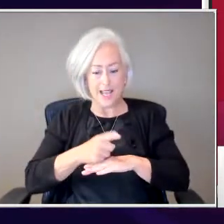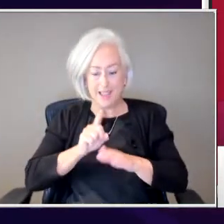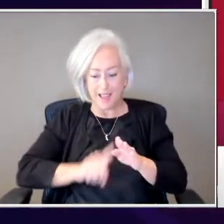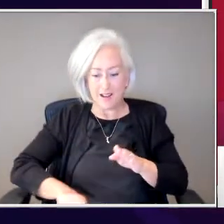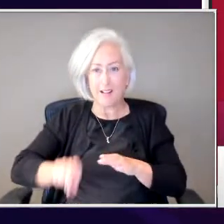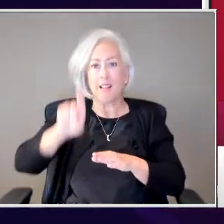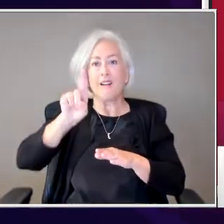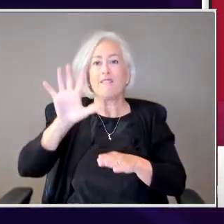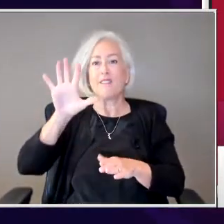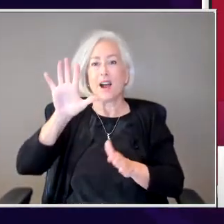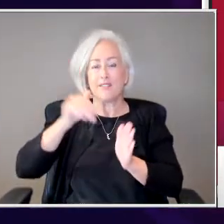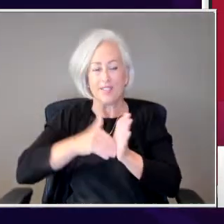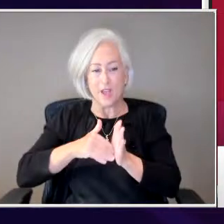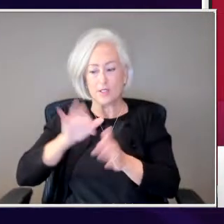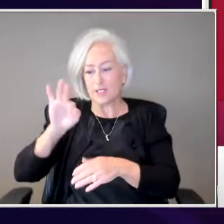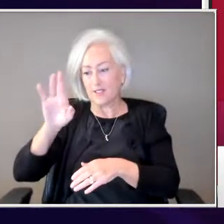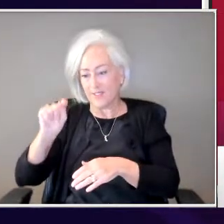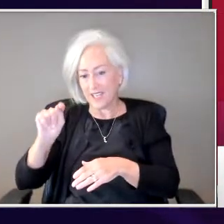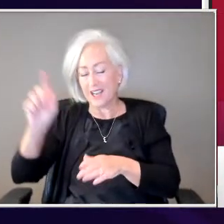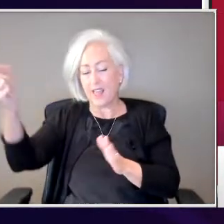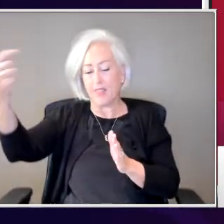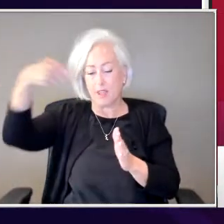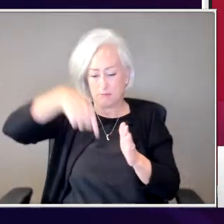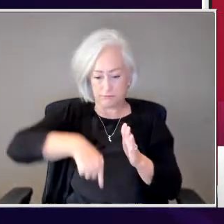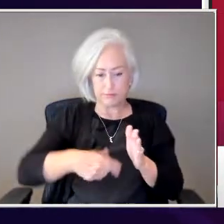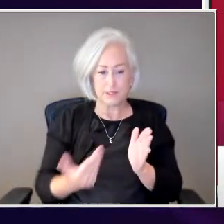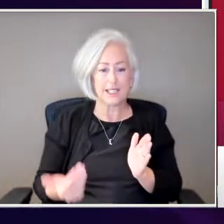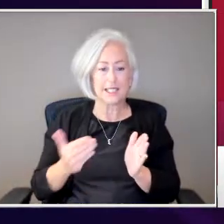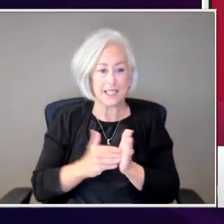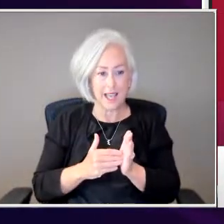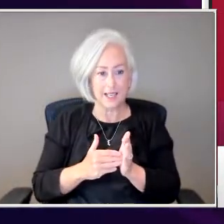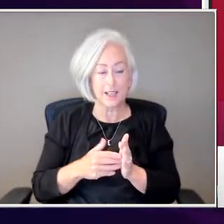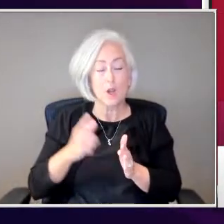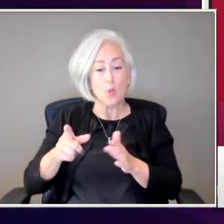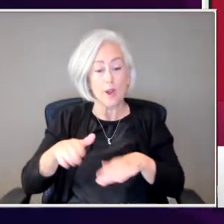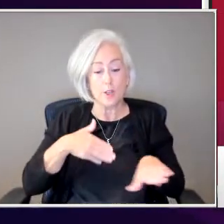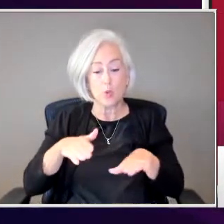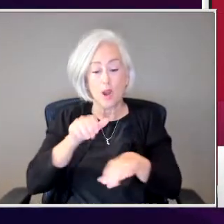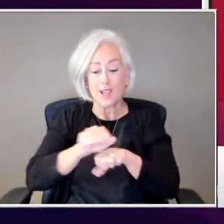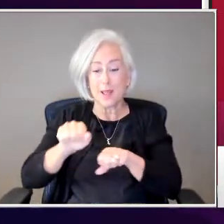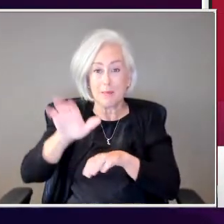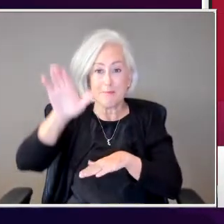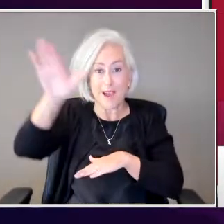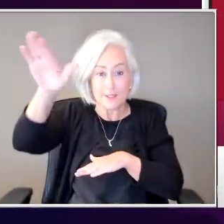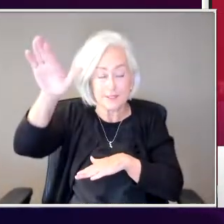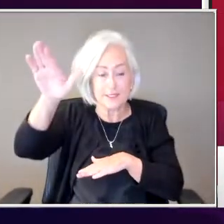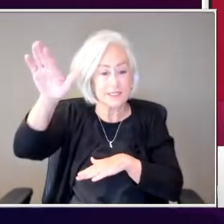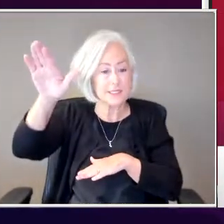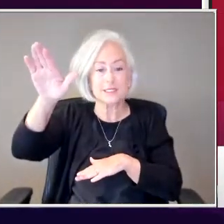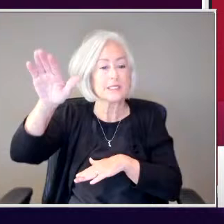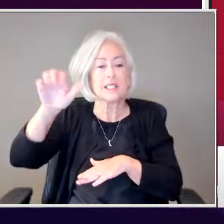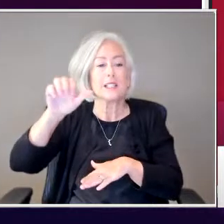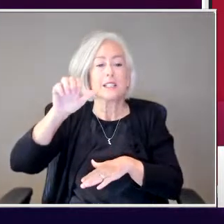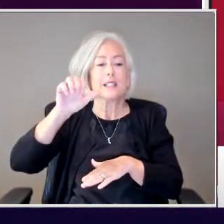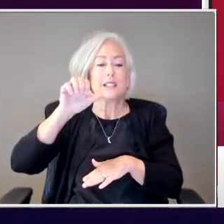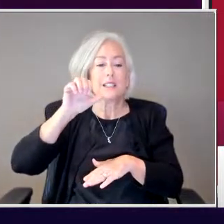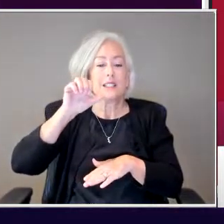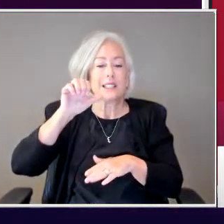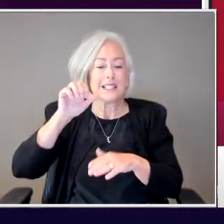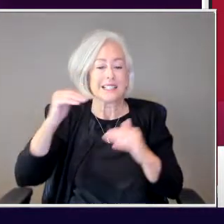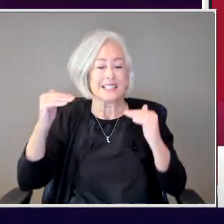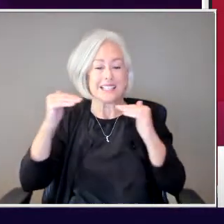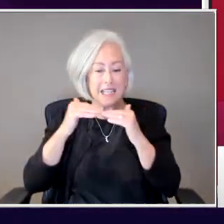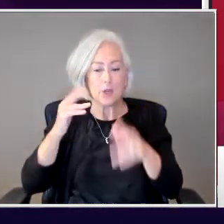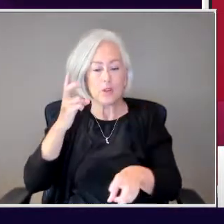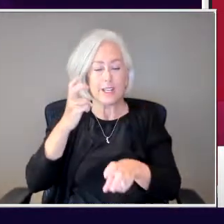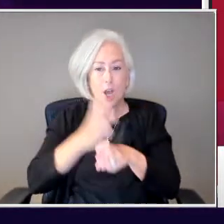back down. And in the mountains, doing that hiking, going down is no easier than going up because you've got the momentum. You've got to brace yourself.